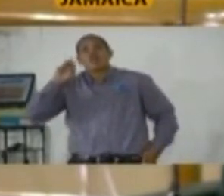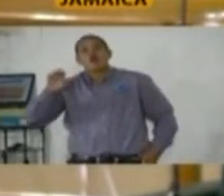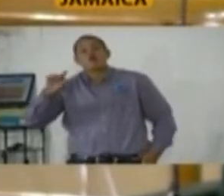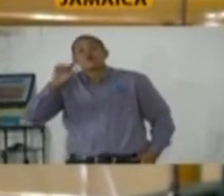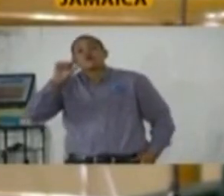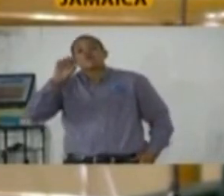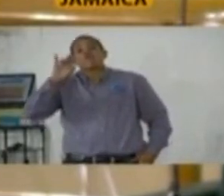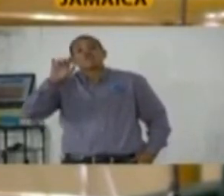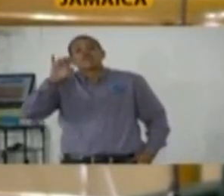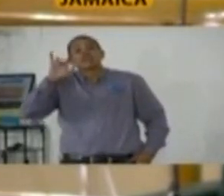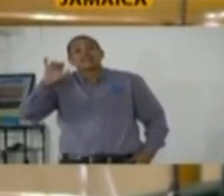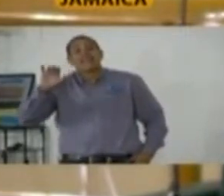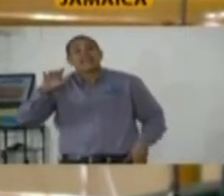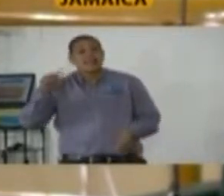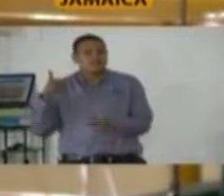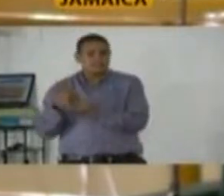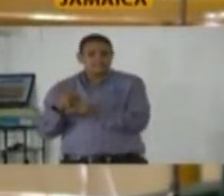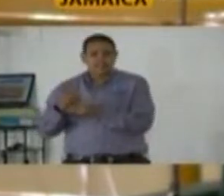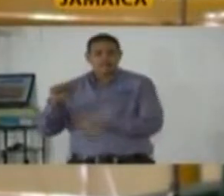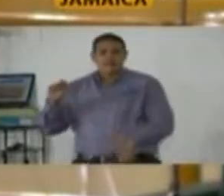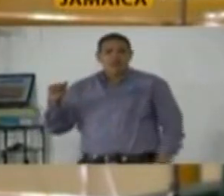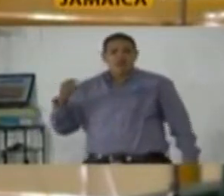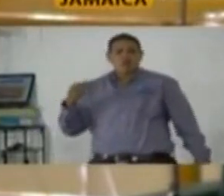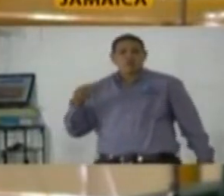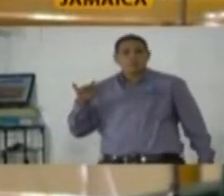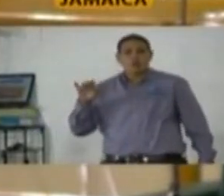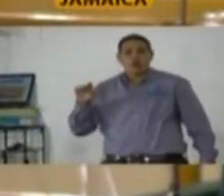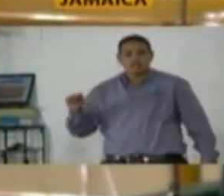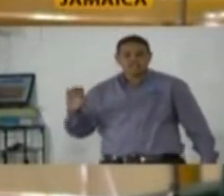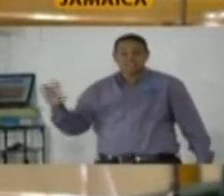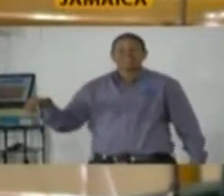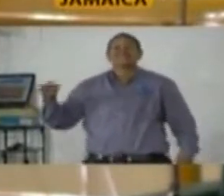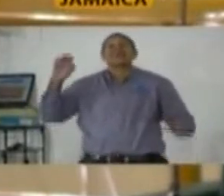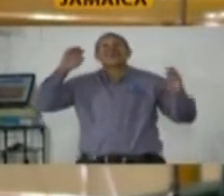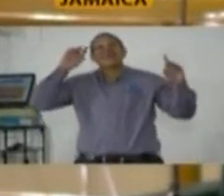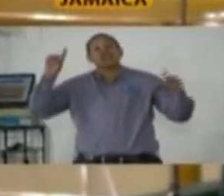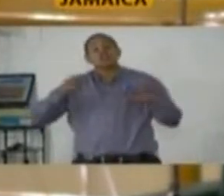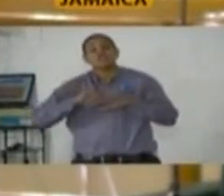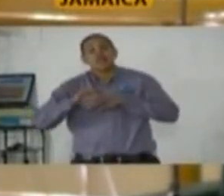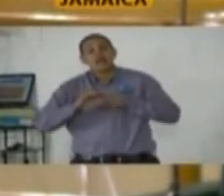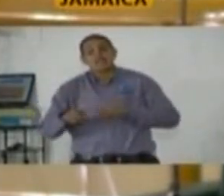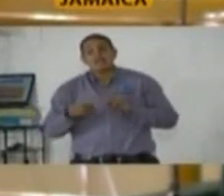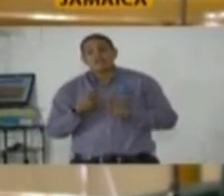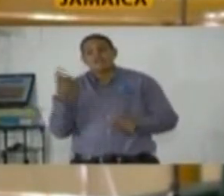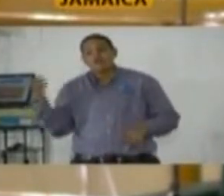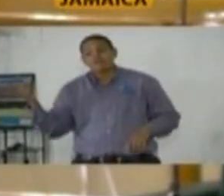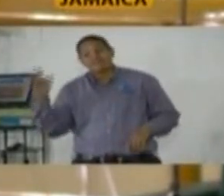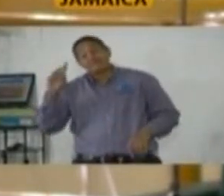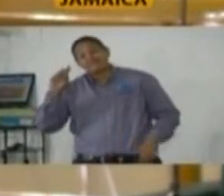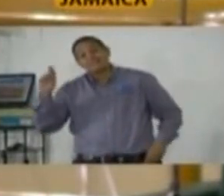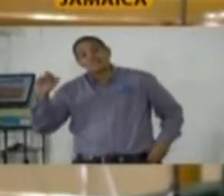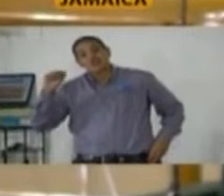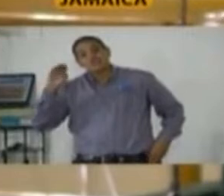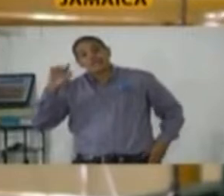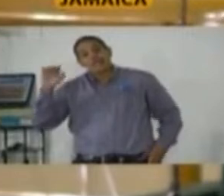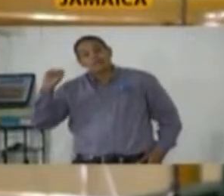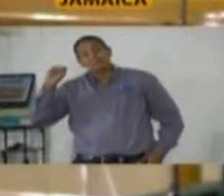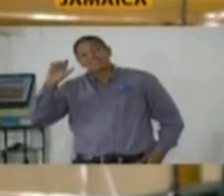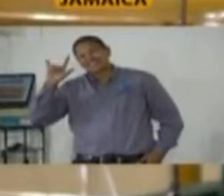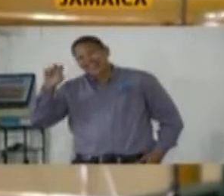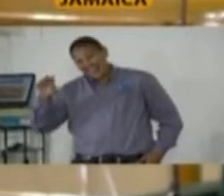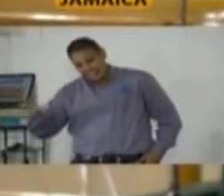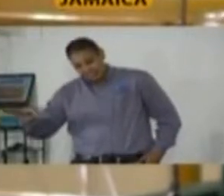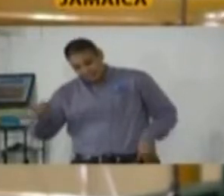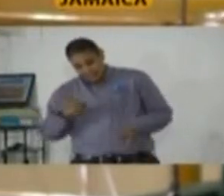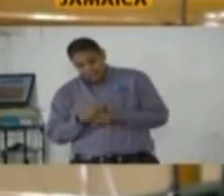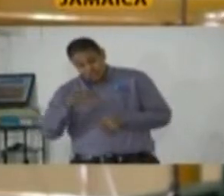Gale, anthropologist, international education advisor from EduQuest International Incorporated, Dr. Avis Glaze, Mr.